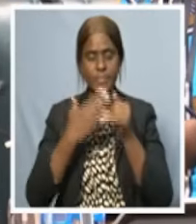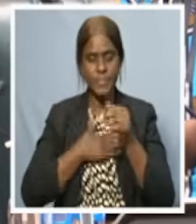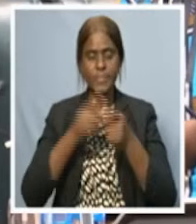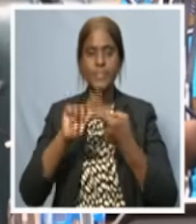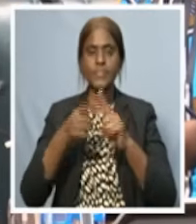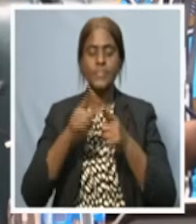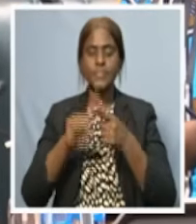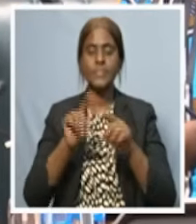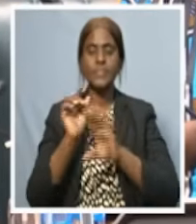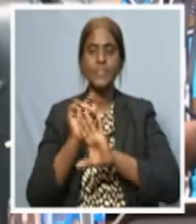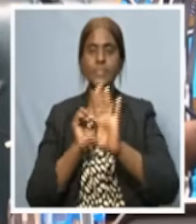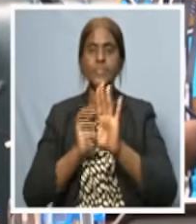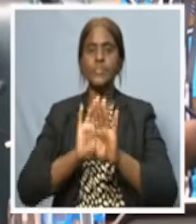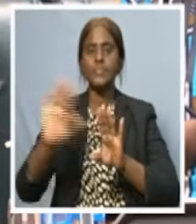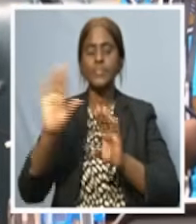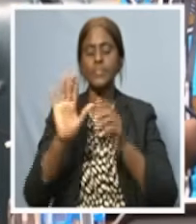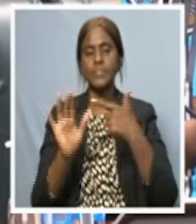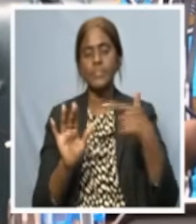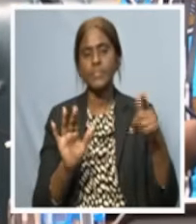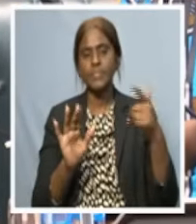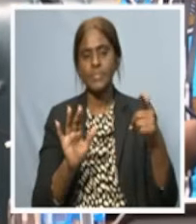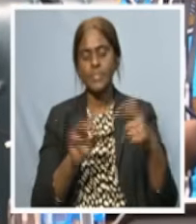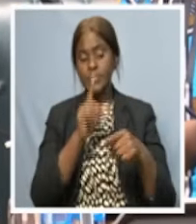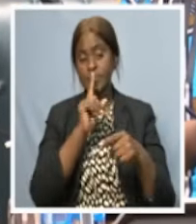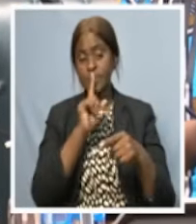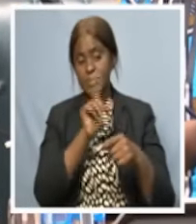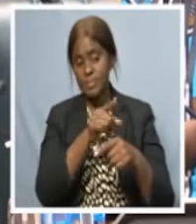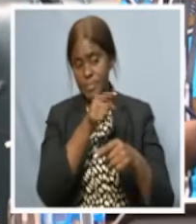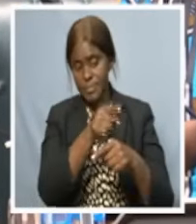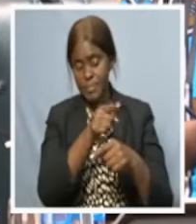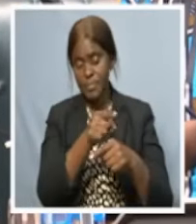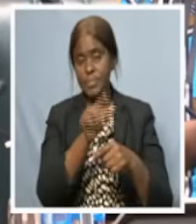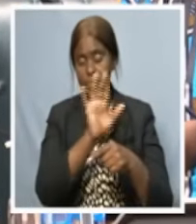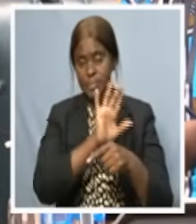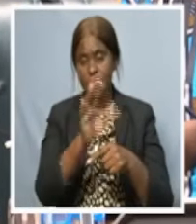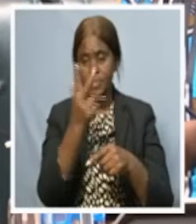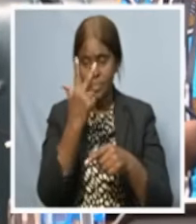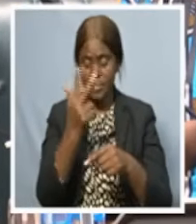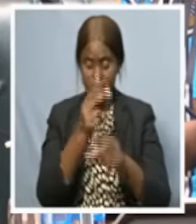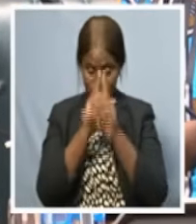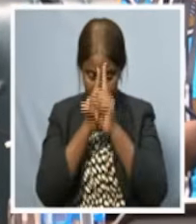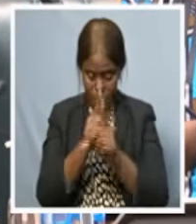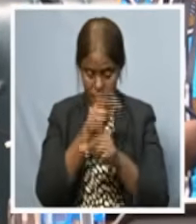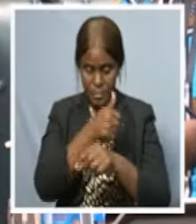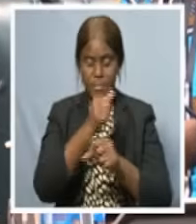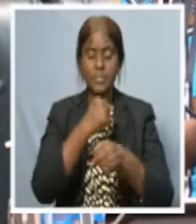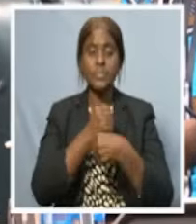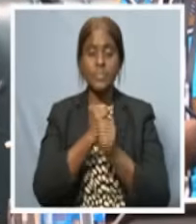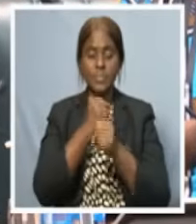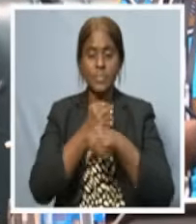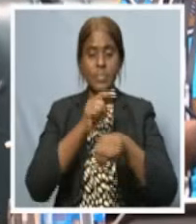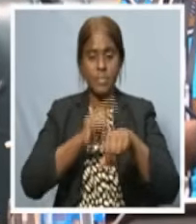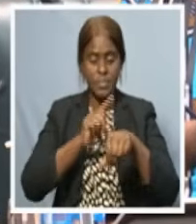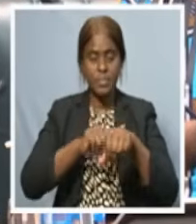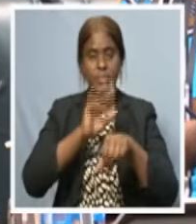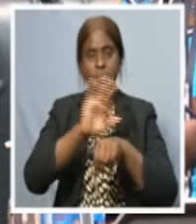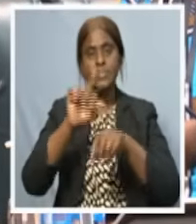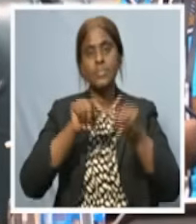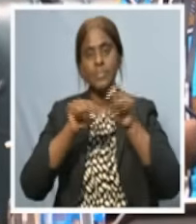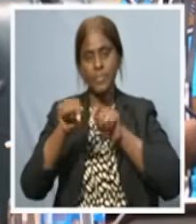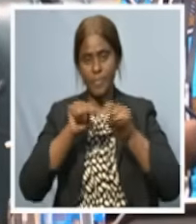my colleagues on your left that the three decisions that they made during their